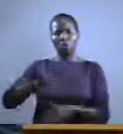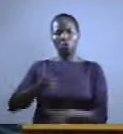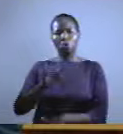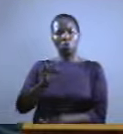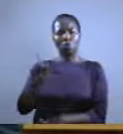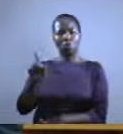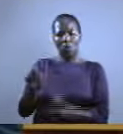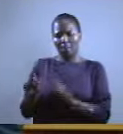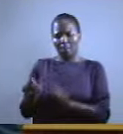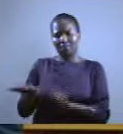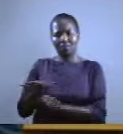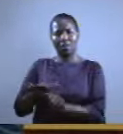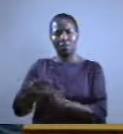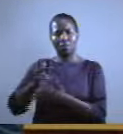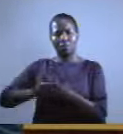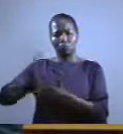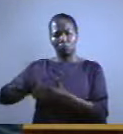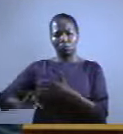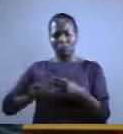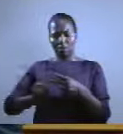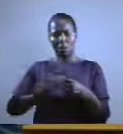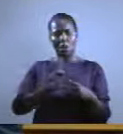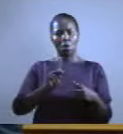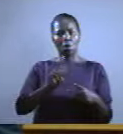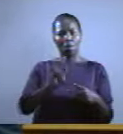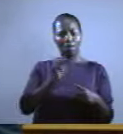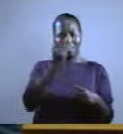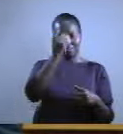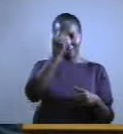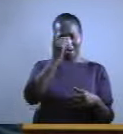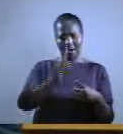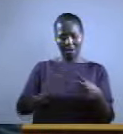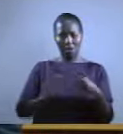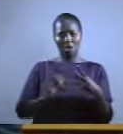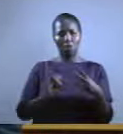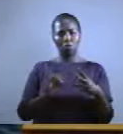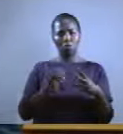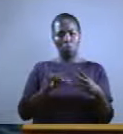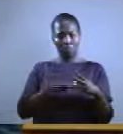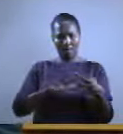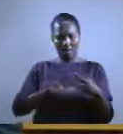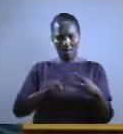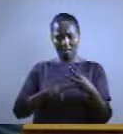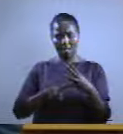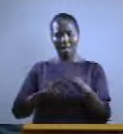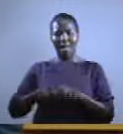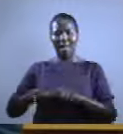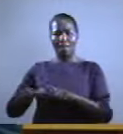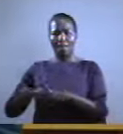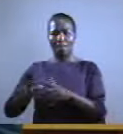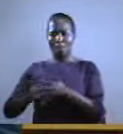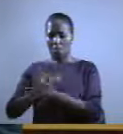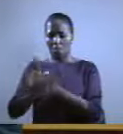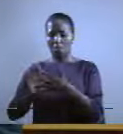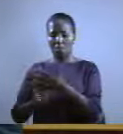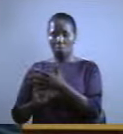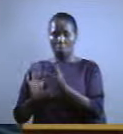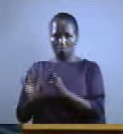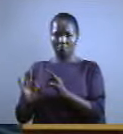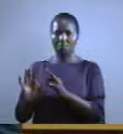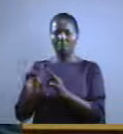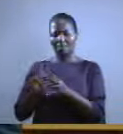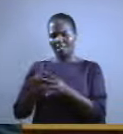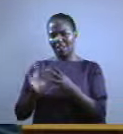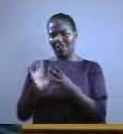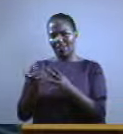Town, Konubia in Durban, Cosmo City in Johannesburg, and Lipalale in Limpopo, to mention